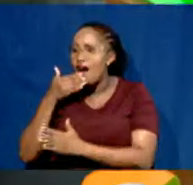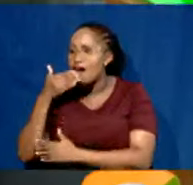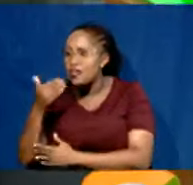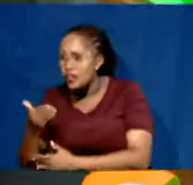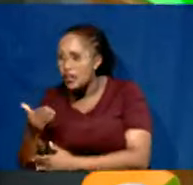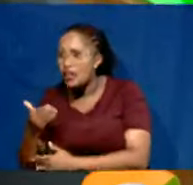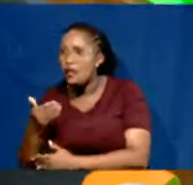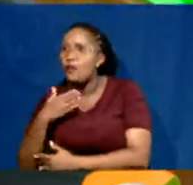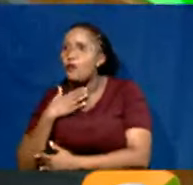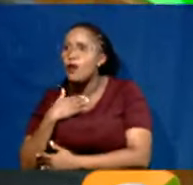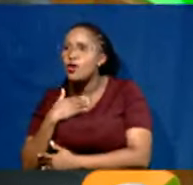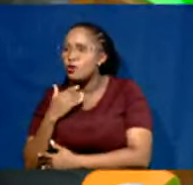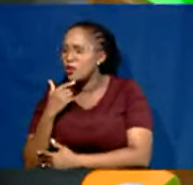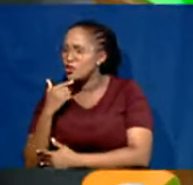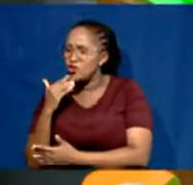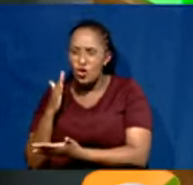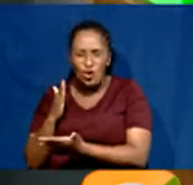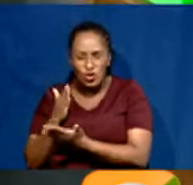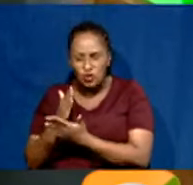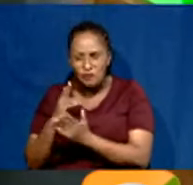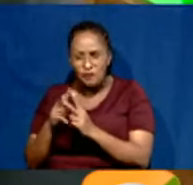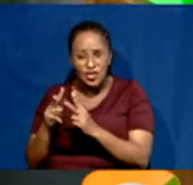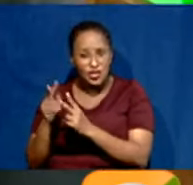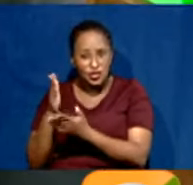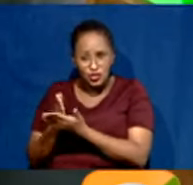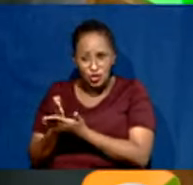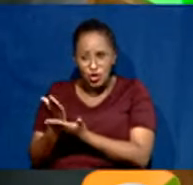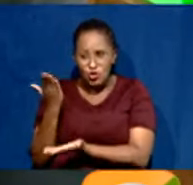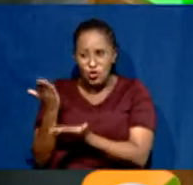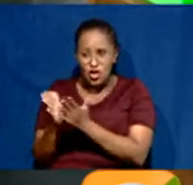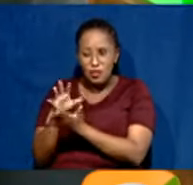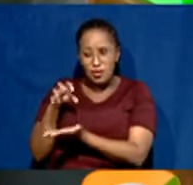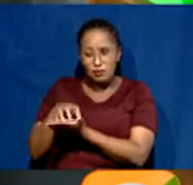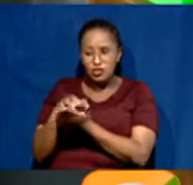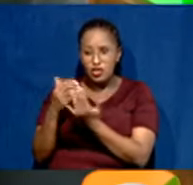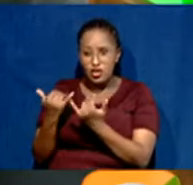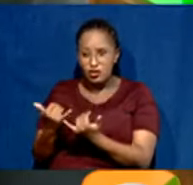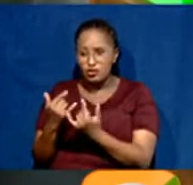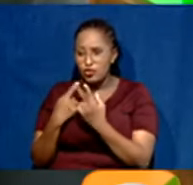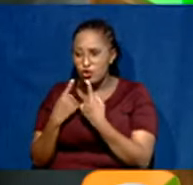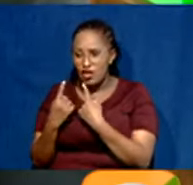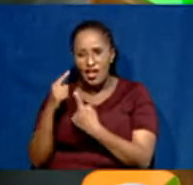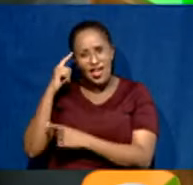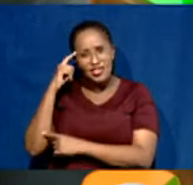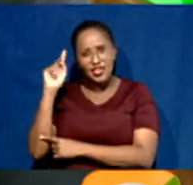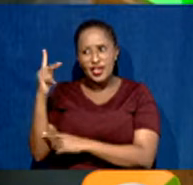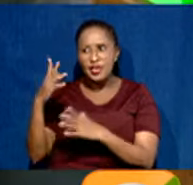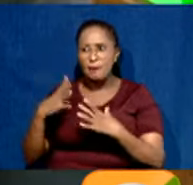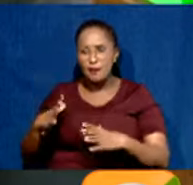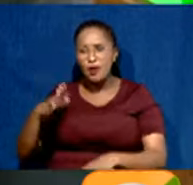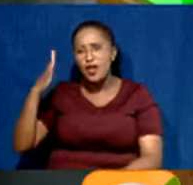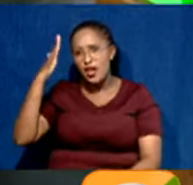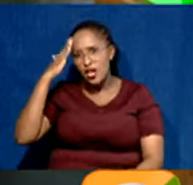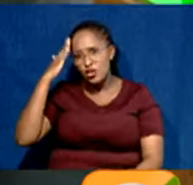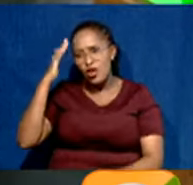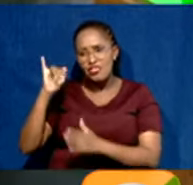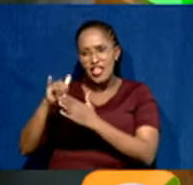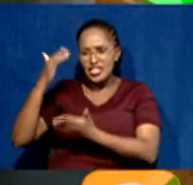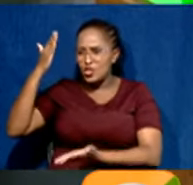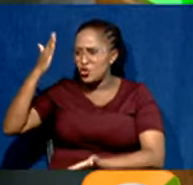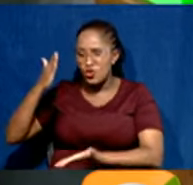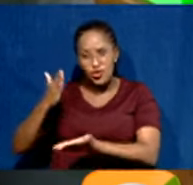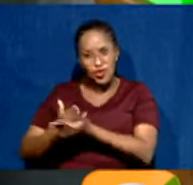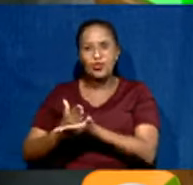be brutally honest, just to pick up from where you are sitting, I think Kenyans know that it's actually true